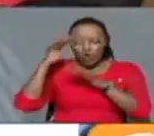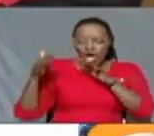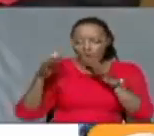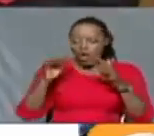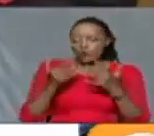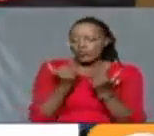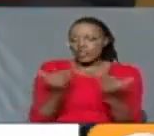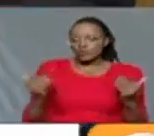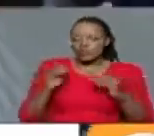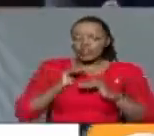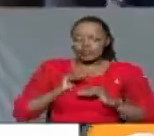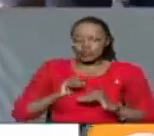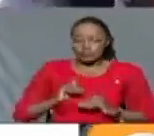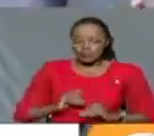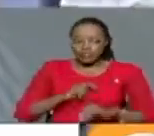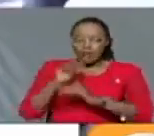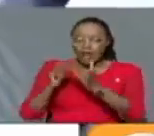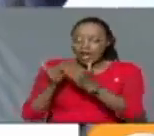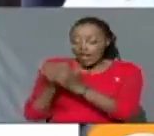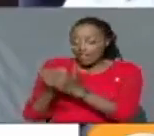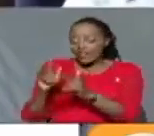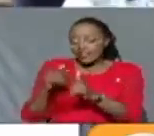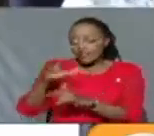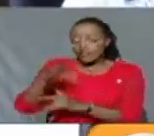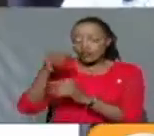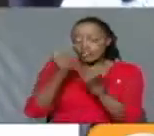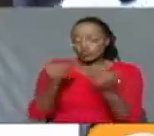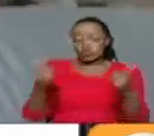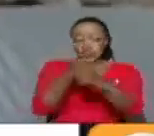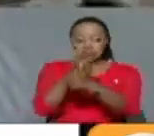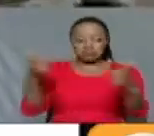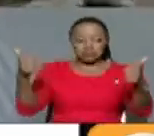kupata nafuu baada ya kuwapata wakiwa salama. Maryanne Nyambura, Runinga ya Citizen.